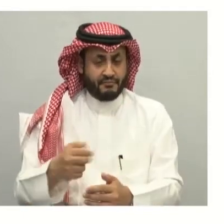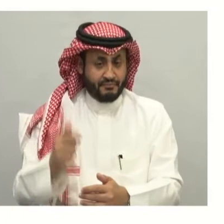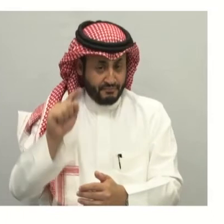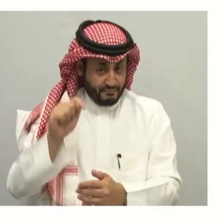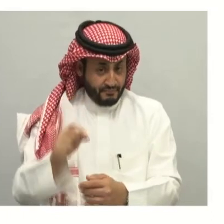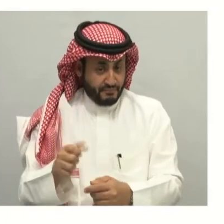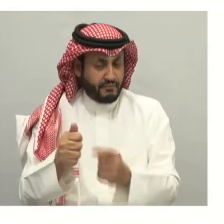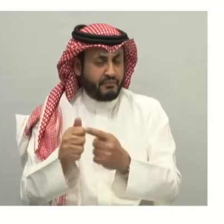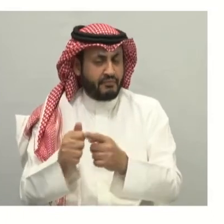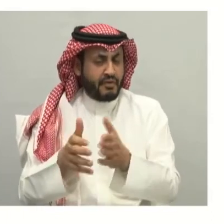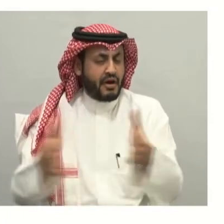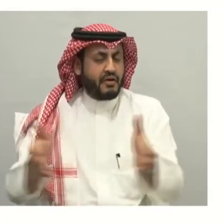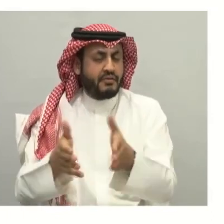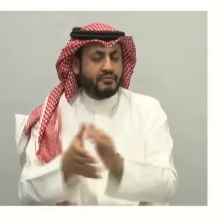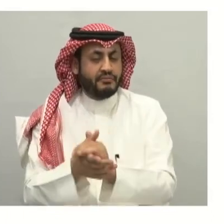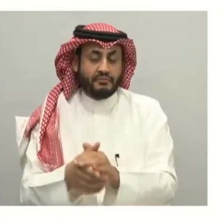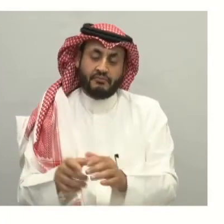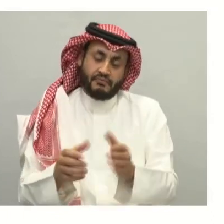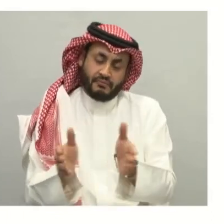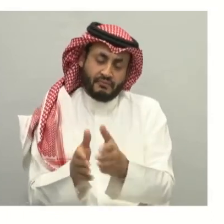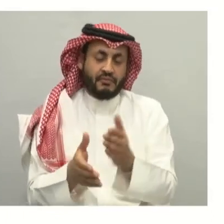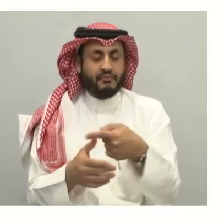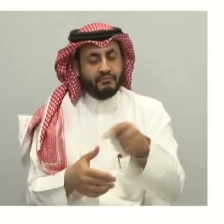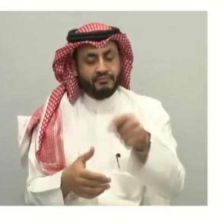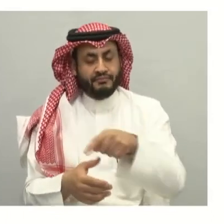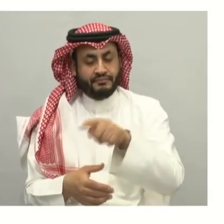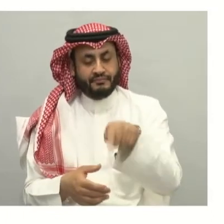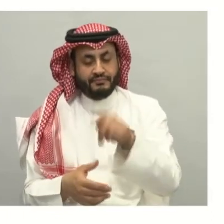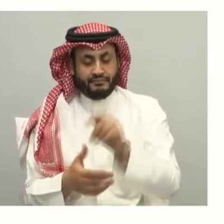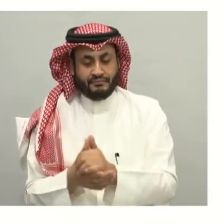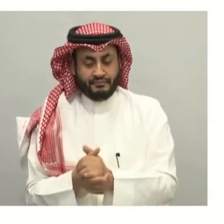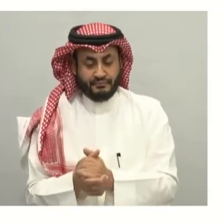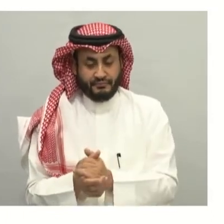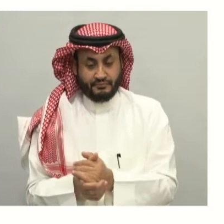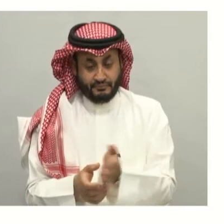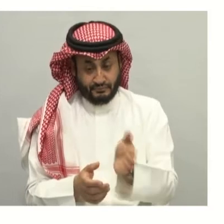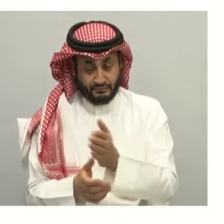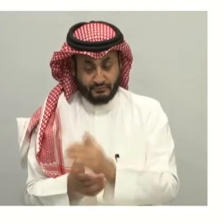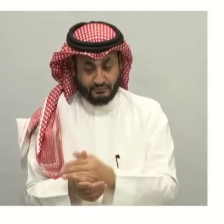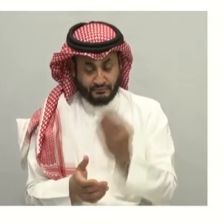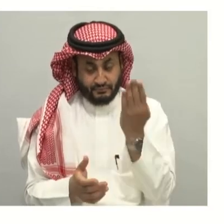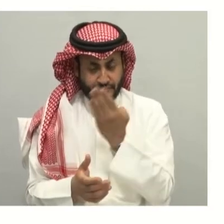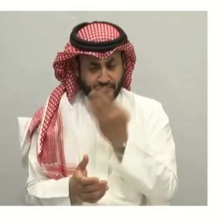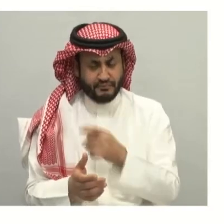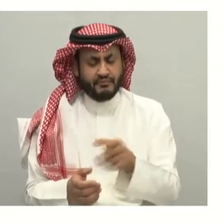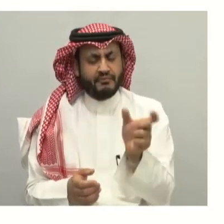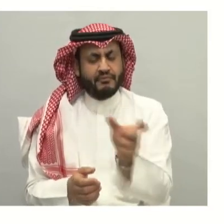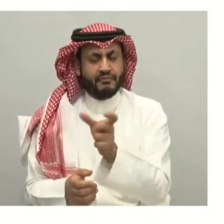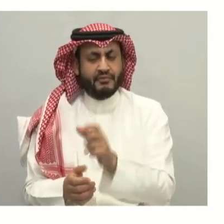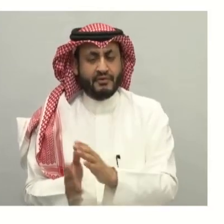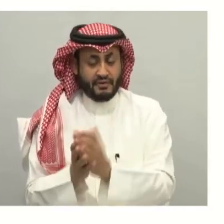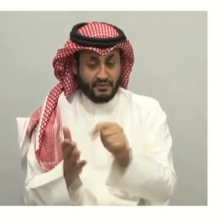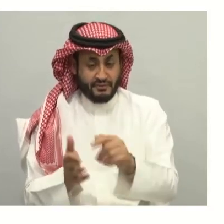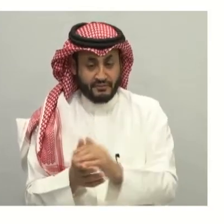is it long or short? It's short, excellent. Now please read each sentence and in your